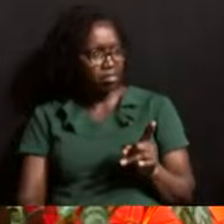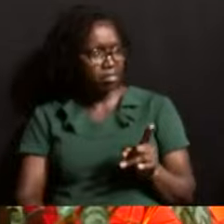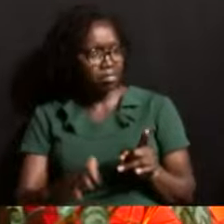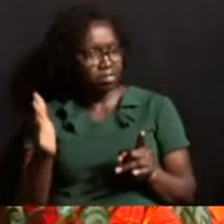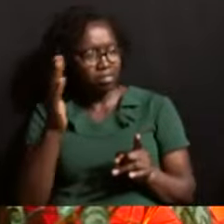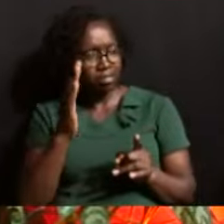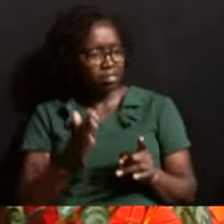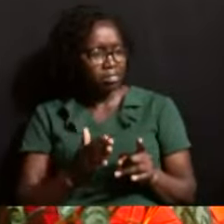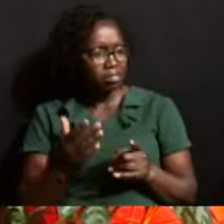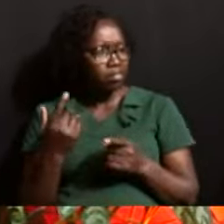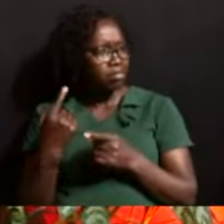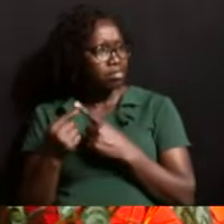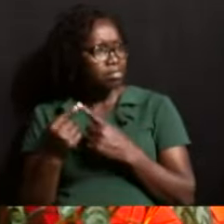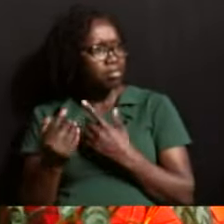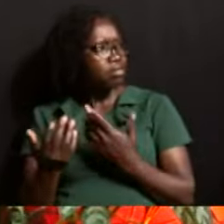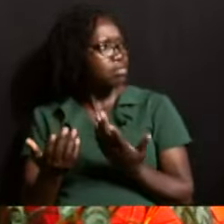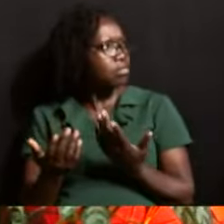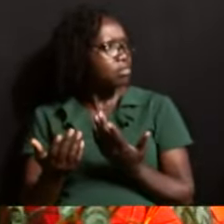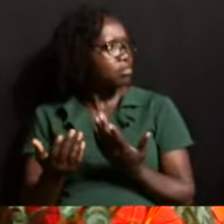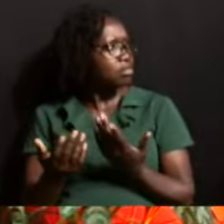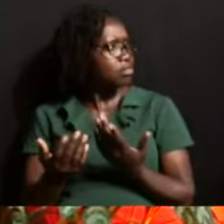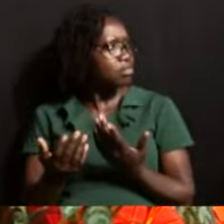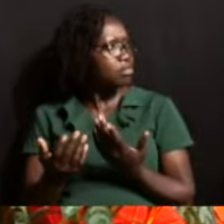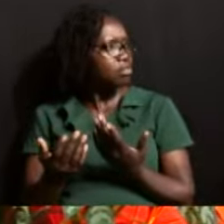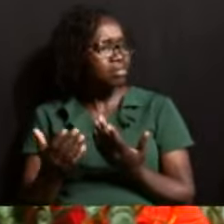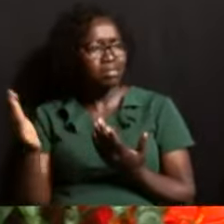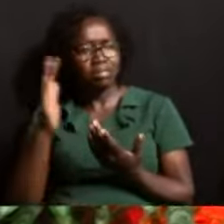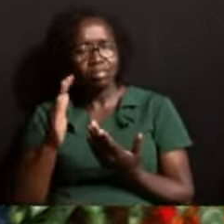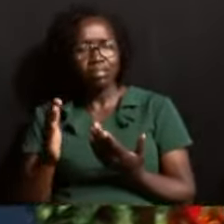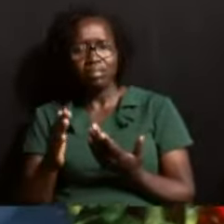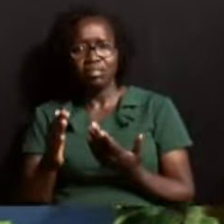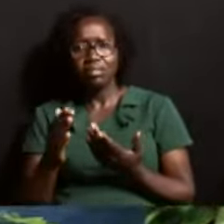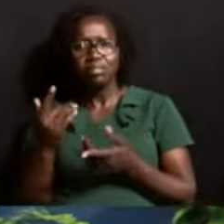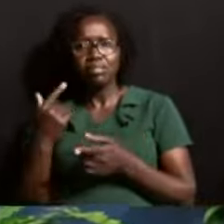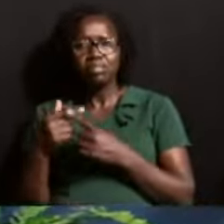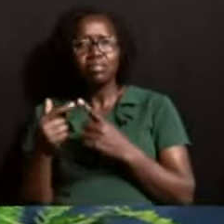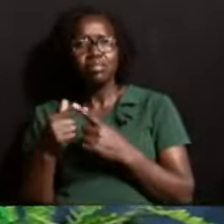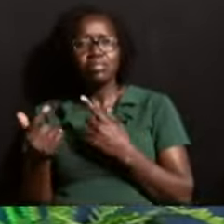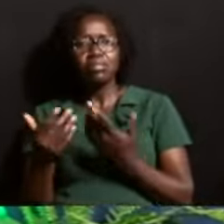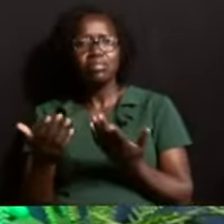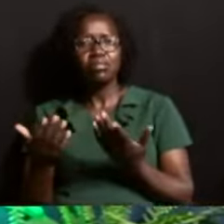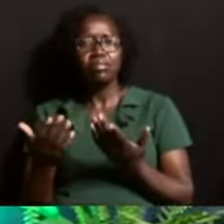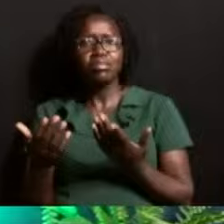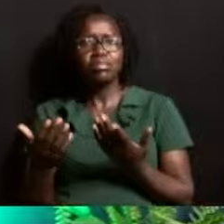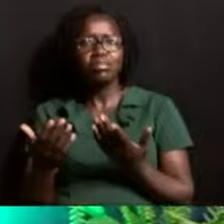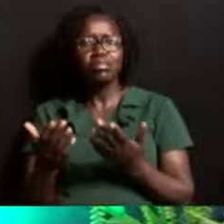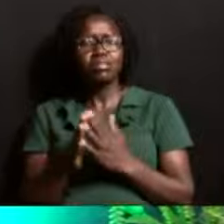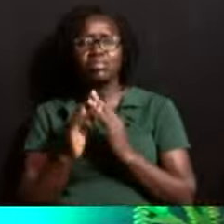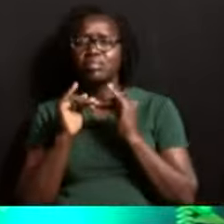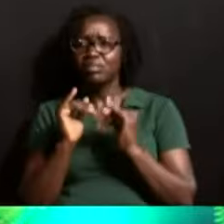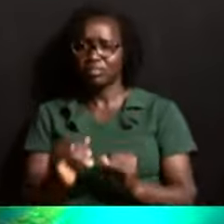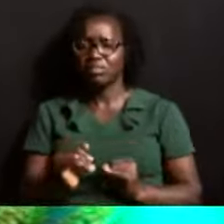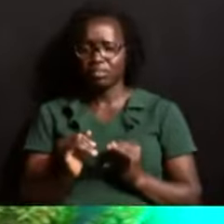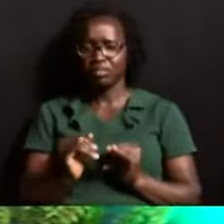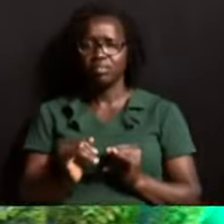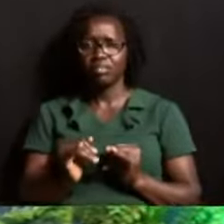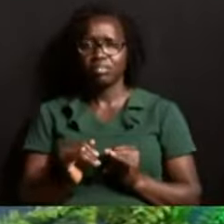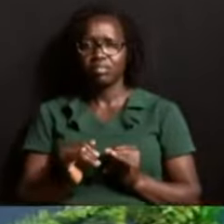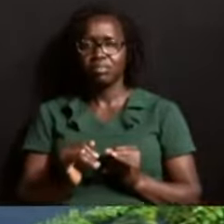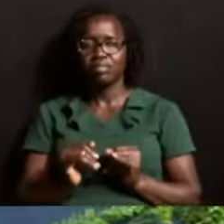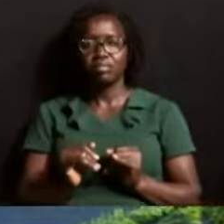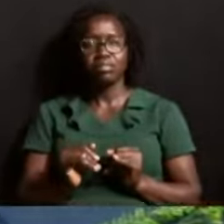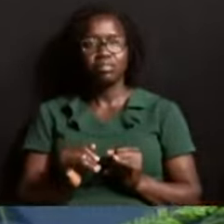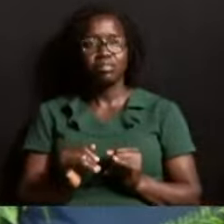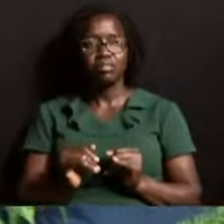experienced. I never experienced the loss of a spouse. It was basically theory. They don't have